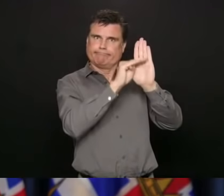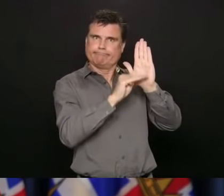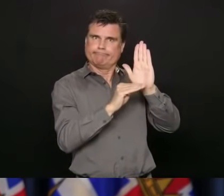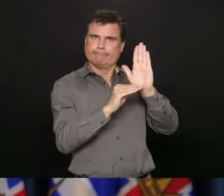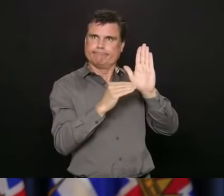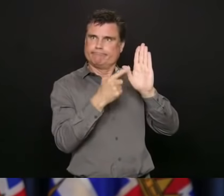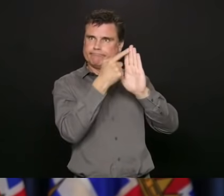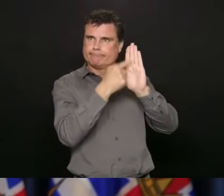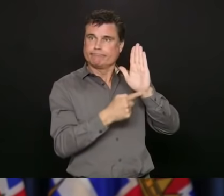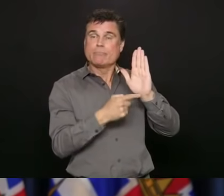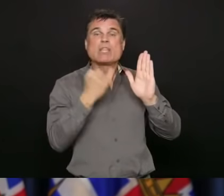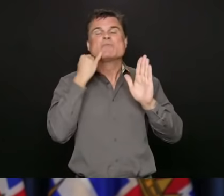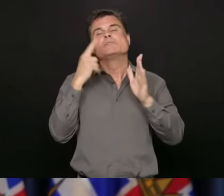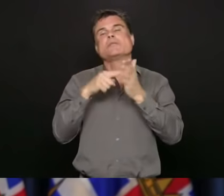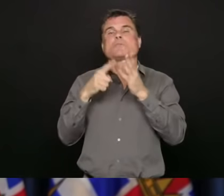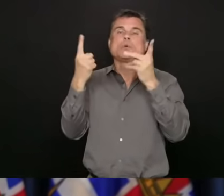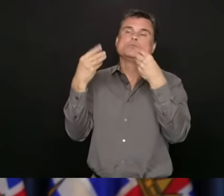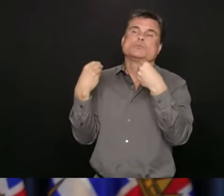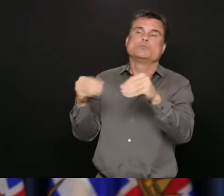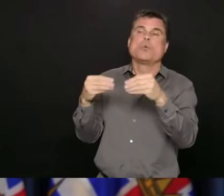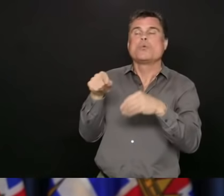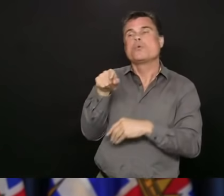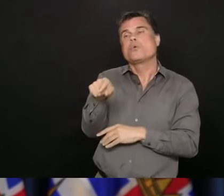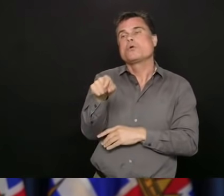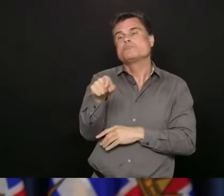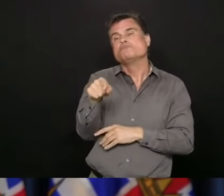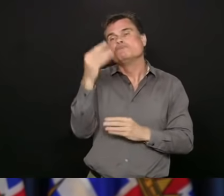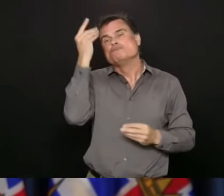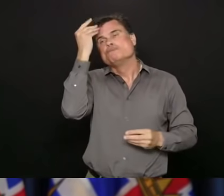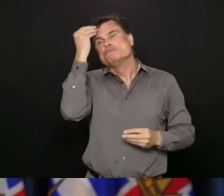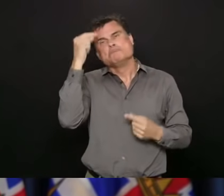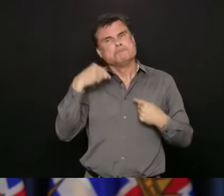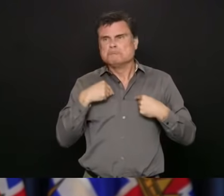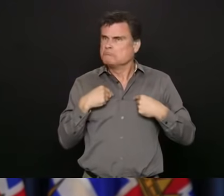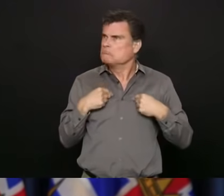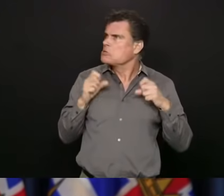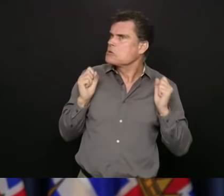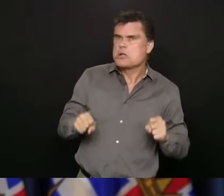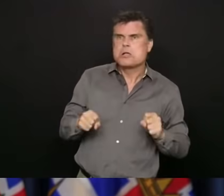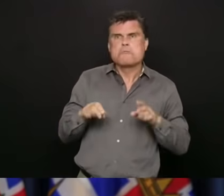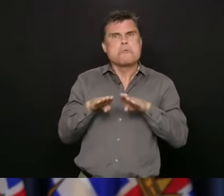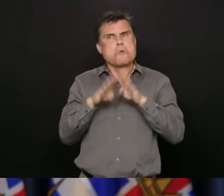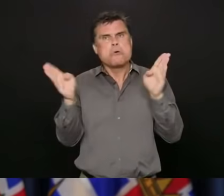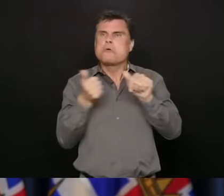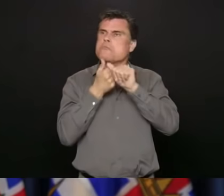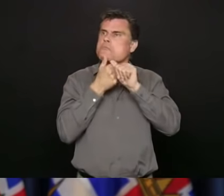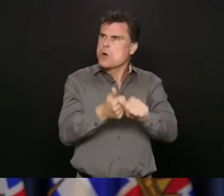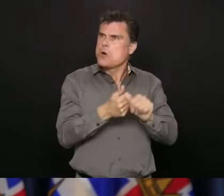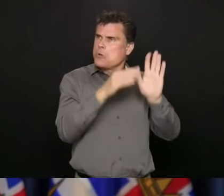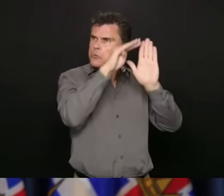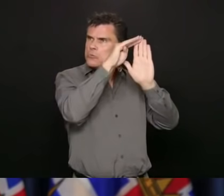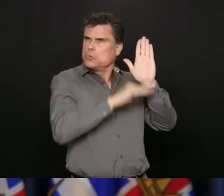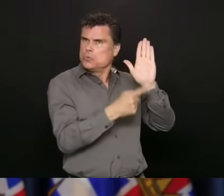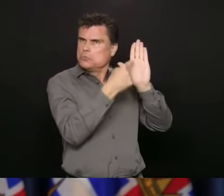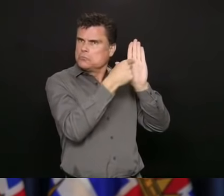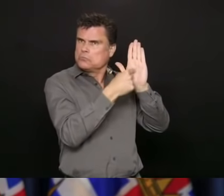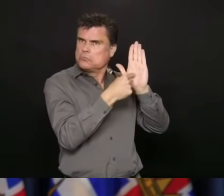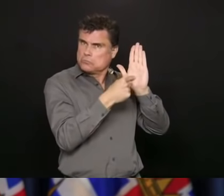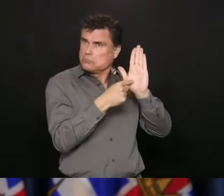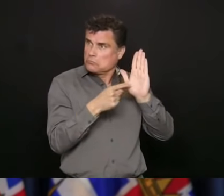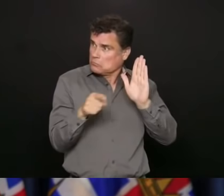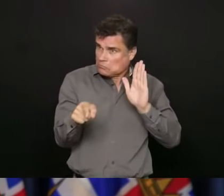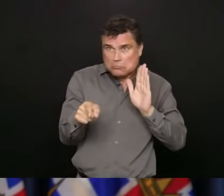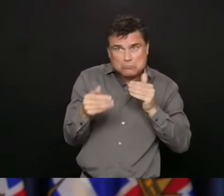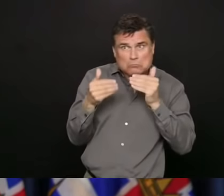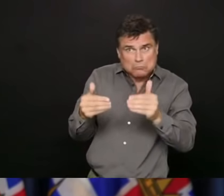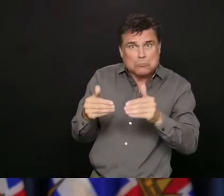Do they do that now, or do they wait for a signal from your government? And as you said, consumer confidence is a part of this. So even though